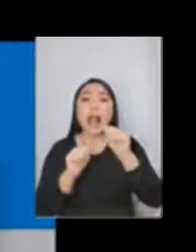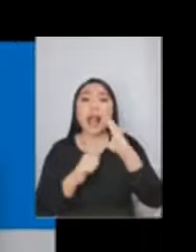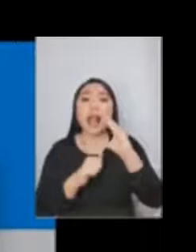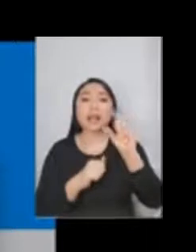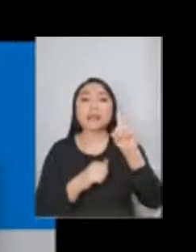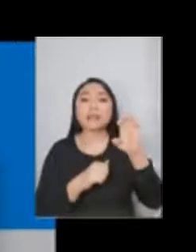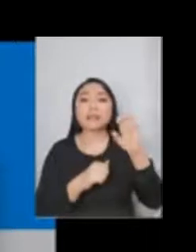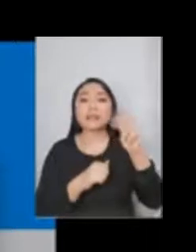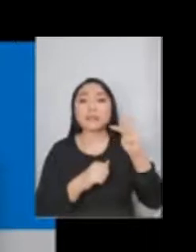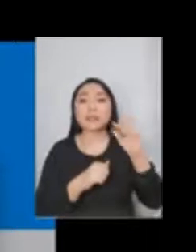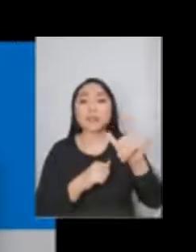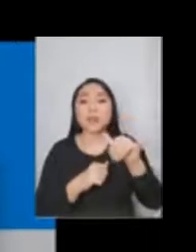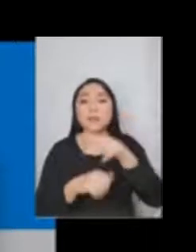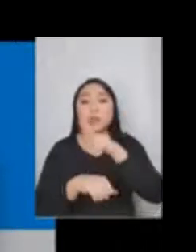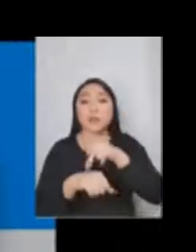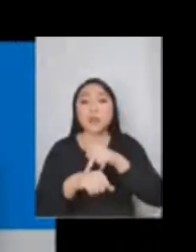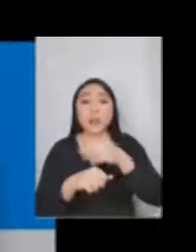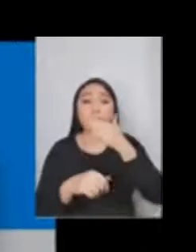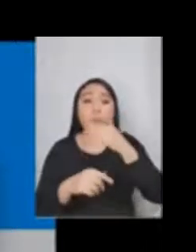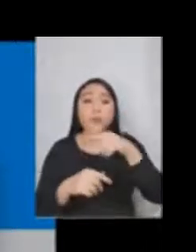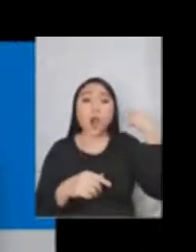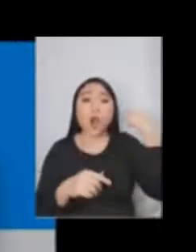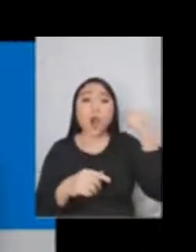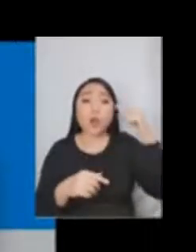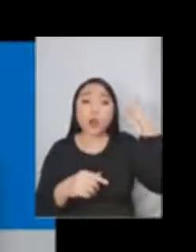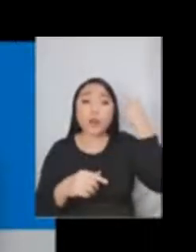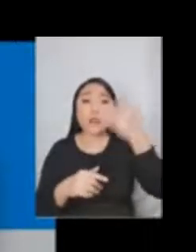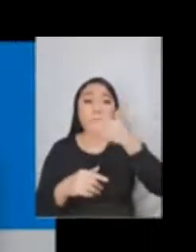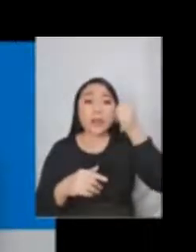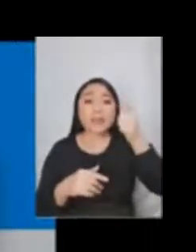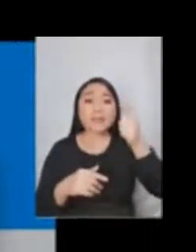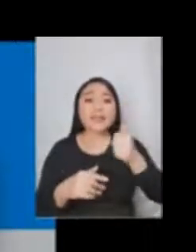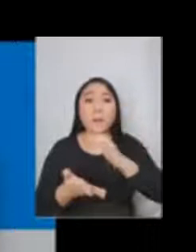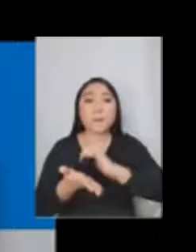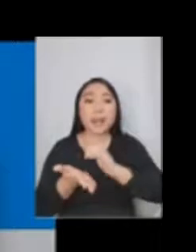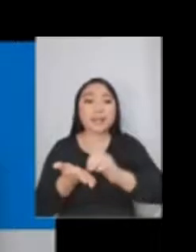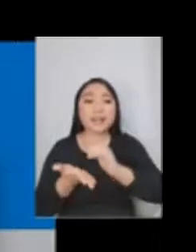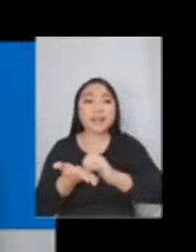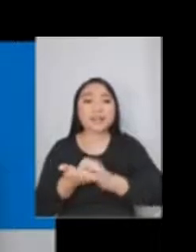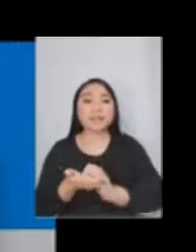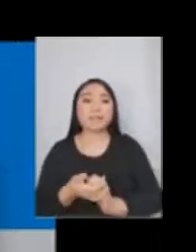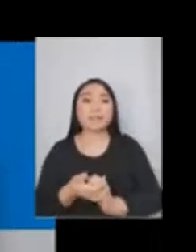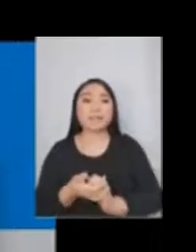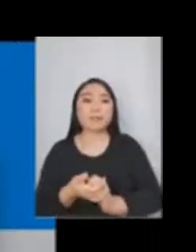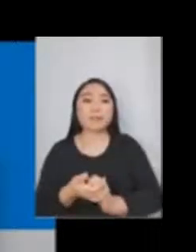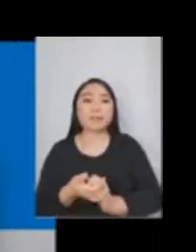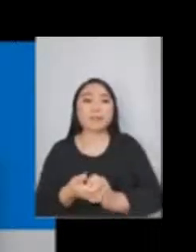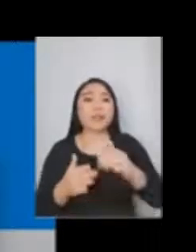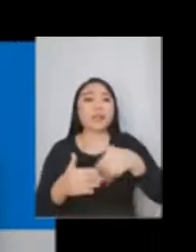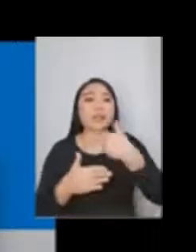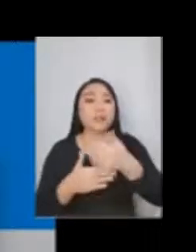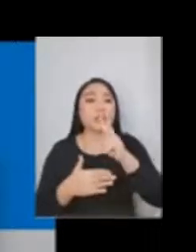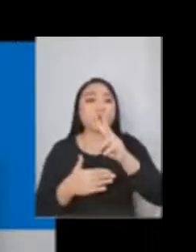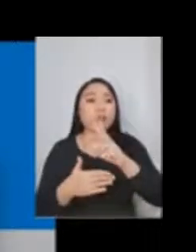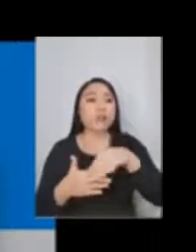Tool in Multimedia and Digital. Noong 2019 naman po, nabigyan